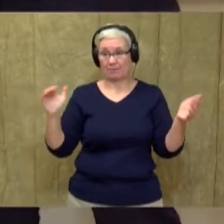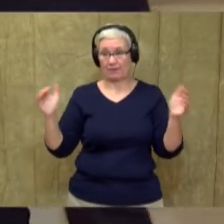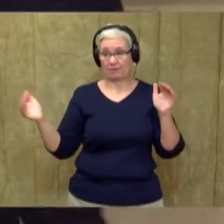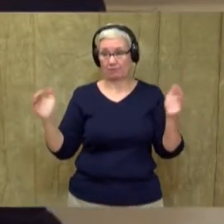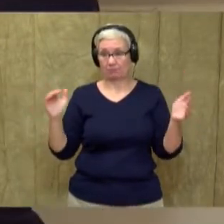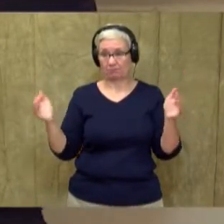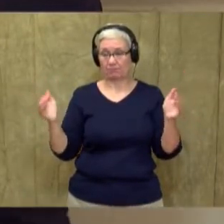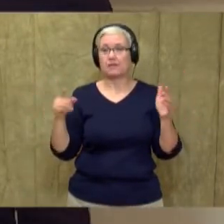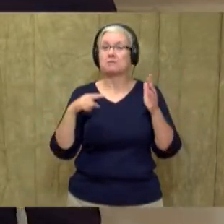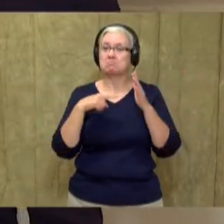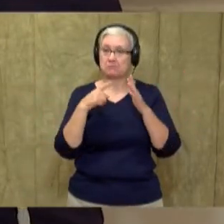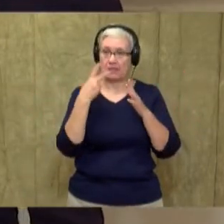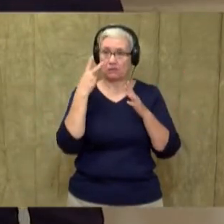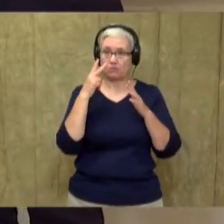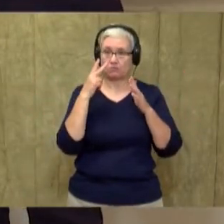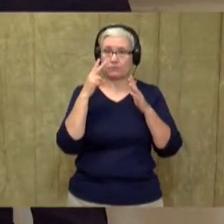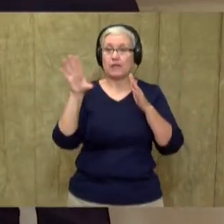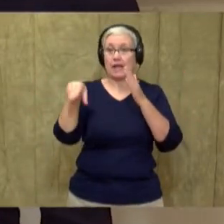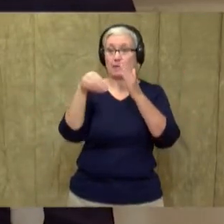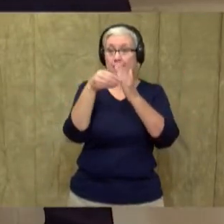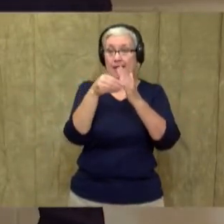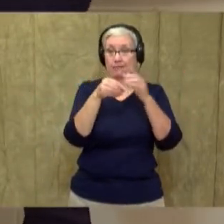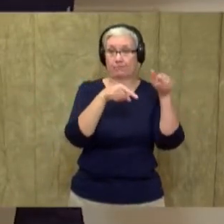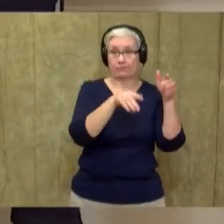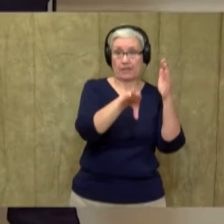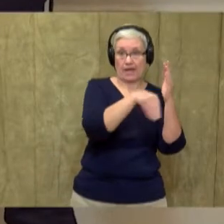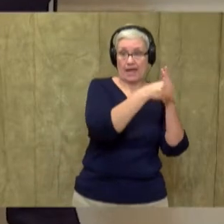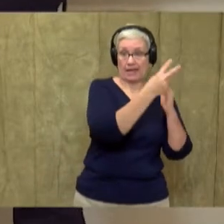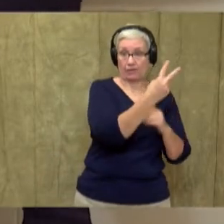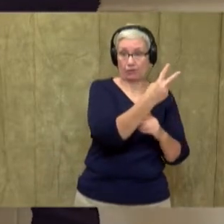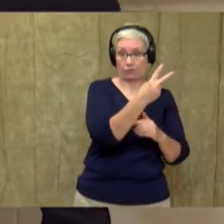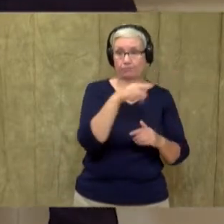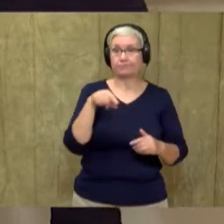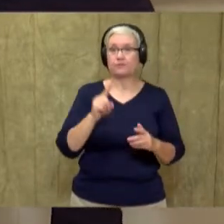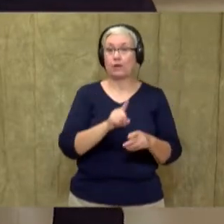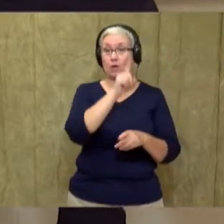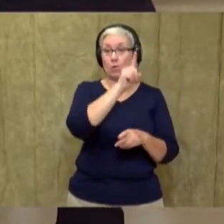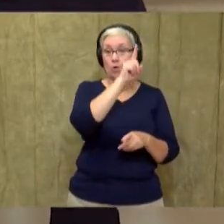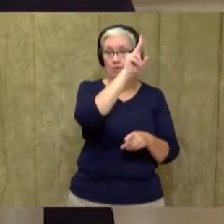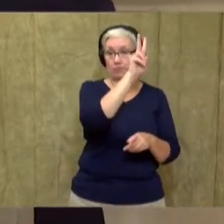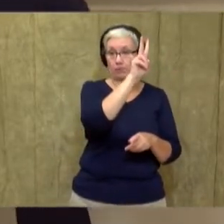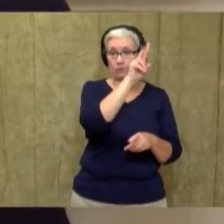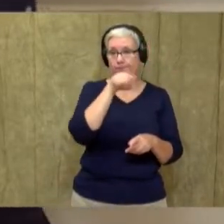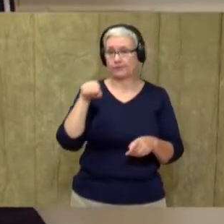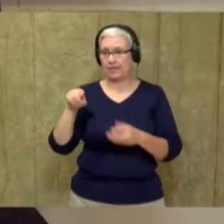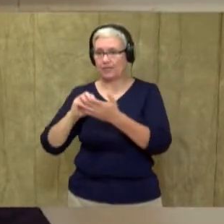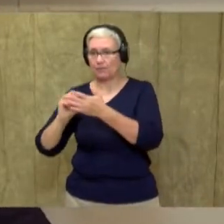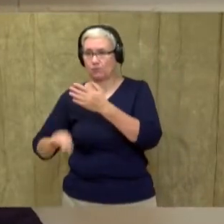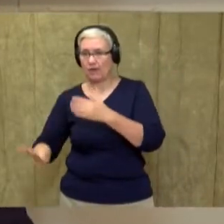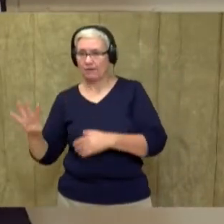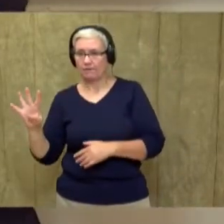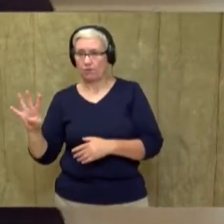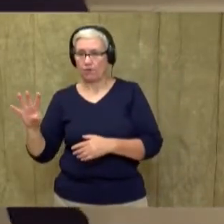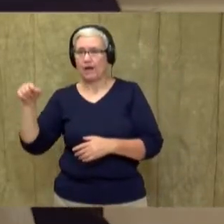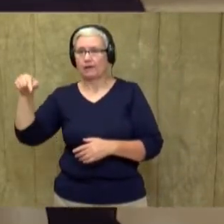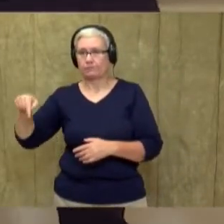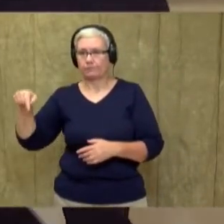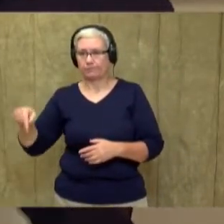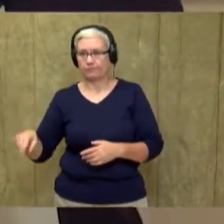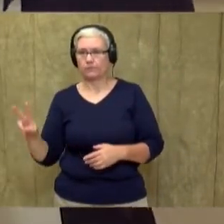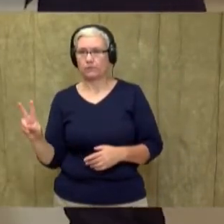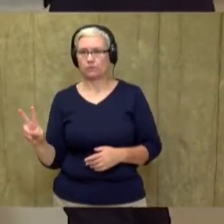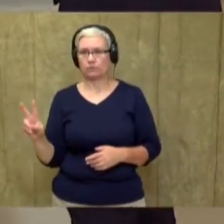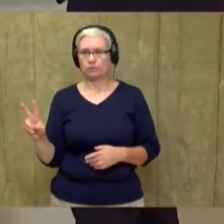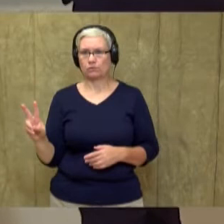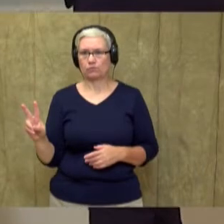in these structures. Here I'm adding 2, so I shift up 2 units. Here I'm subtracting 4, and I move down 2 units.